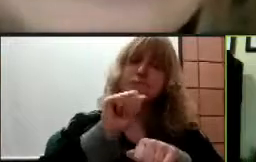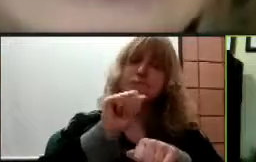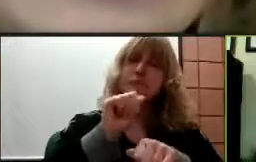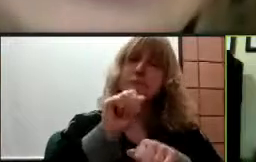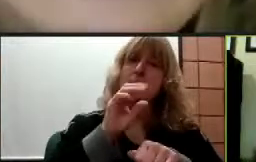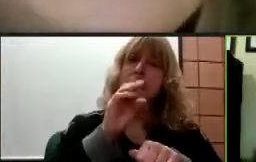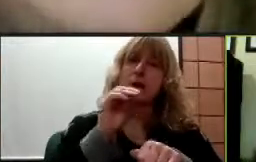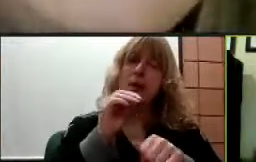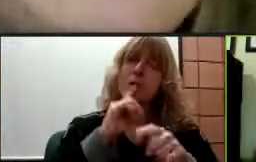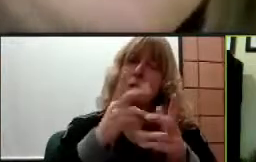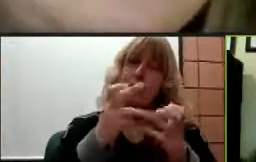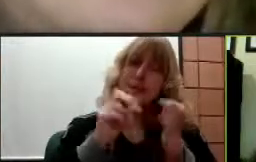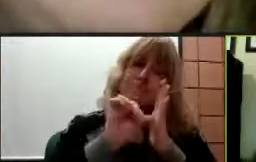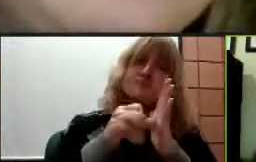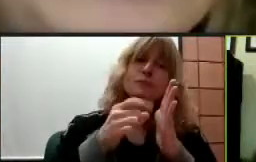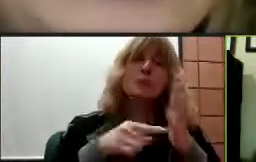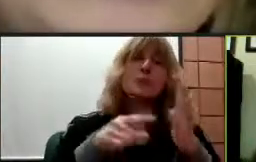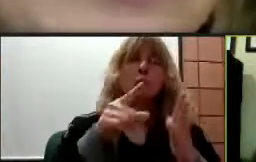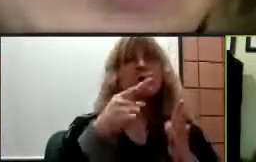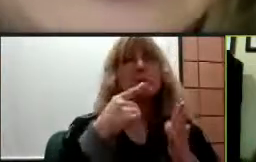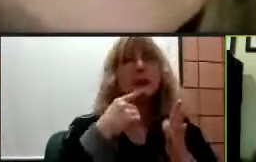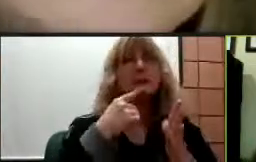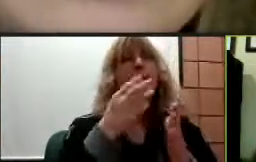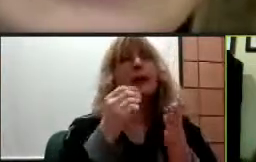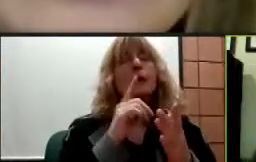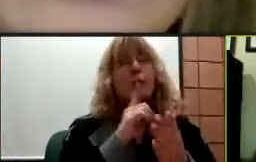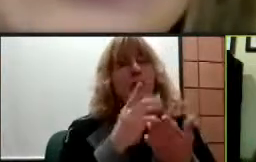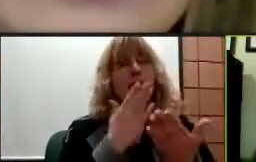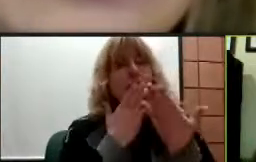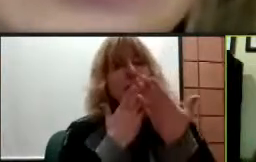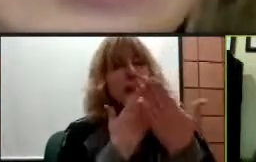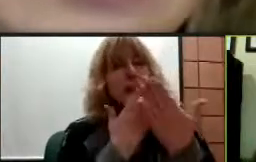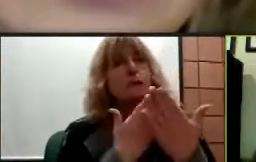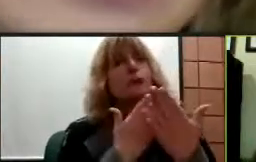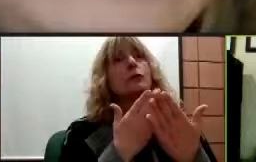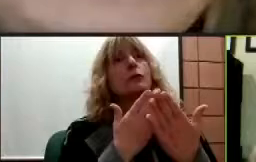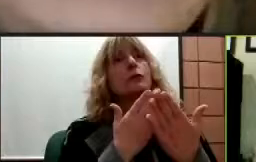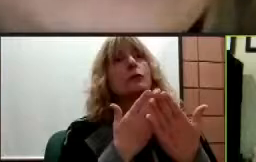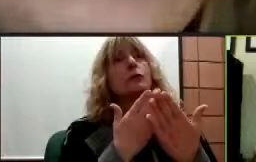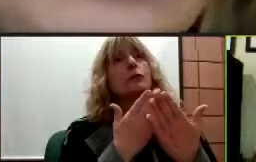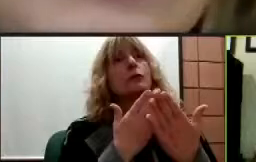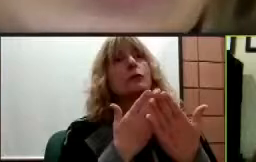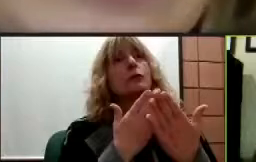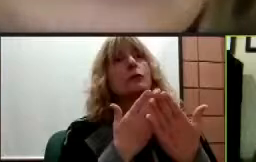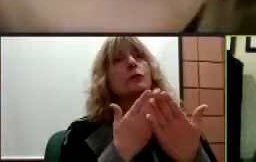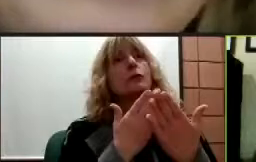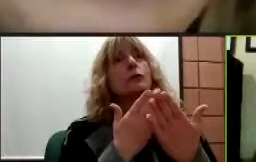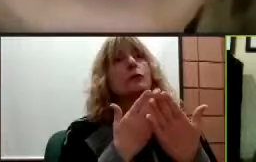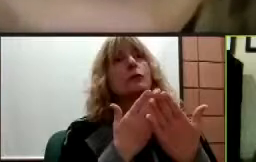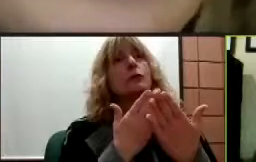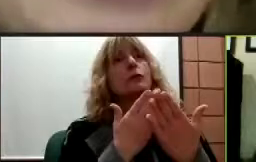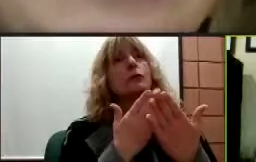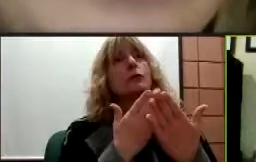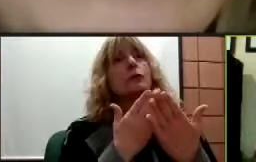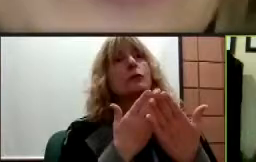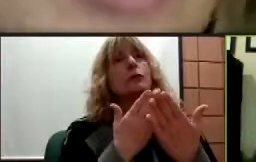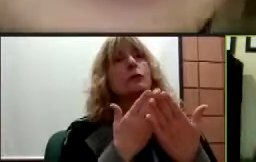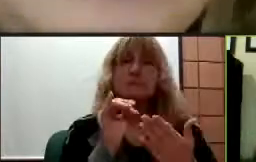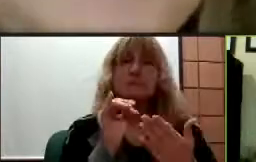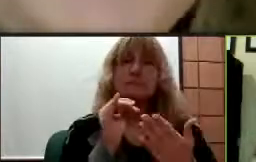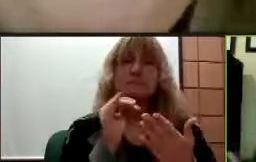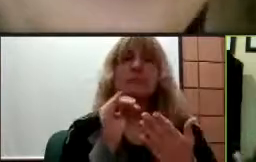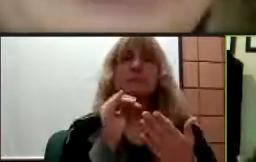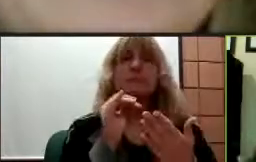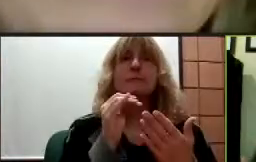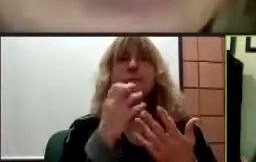and really just thanking you and the team that you work with for caring for